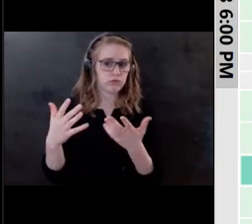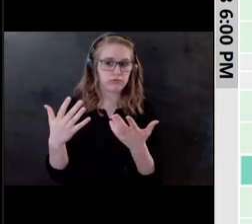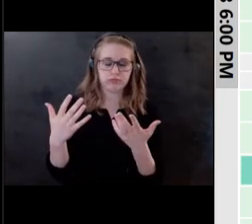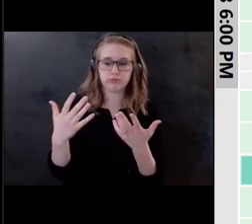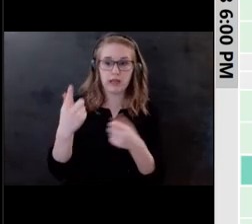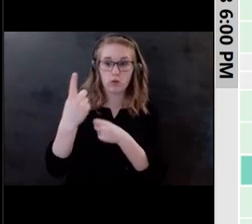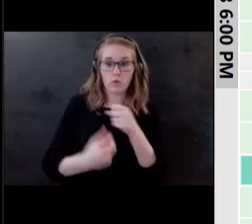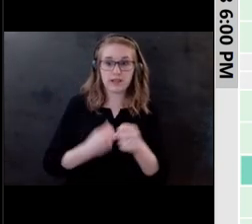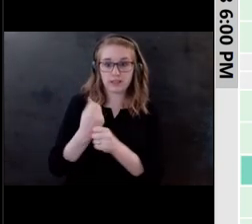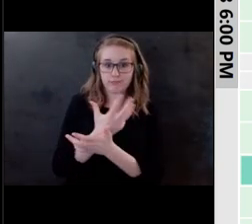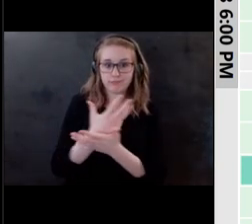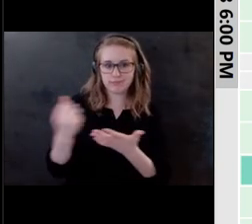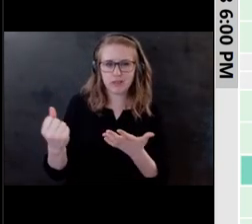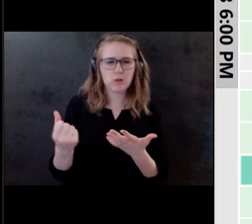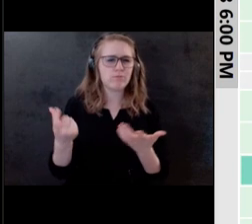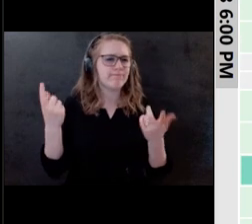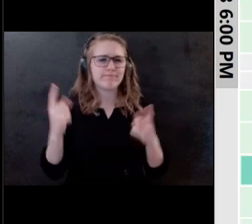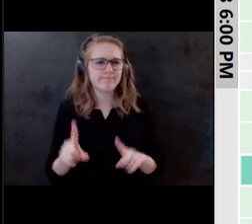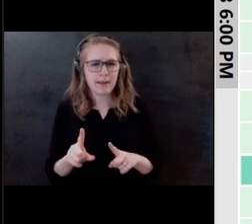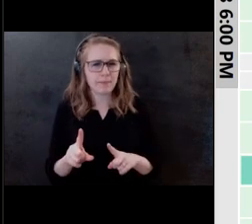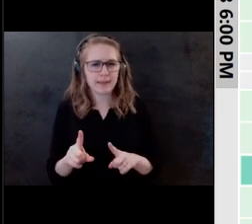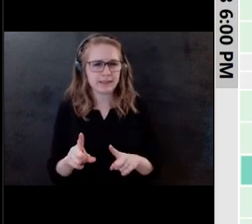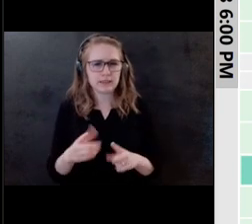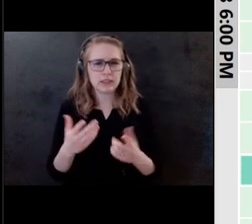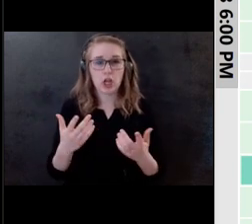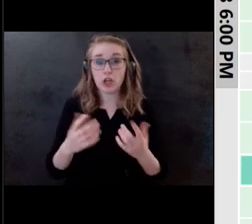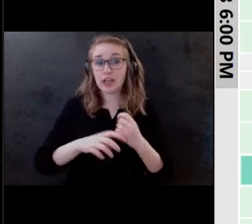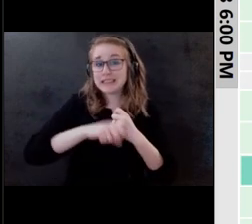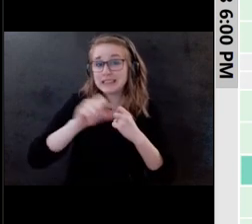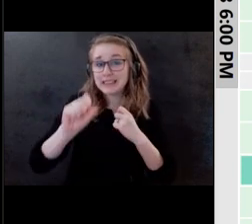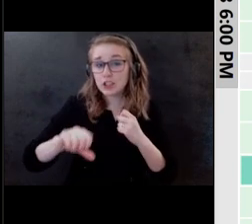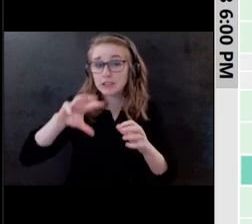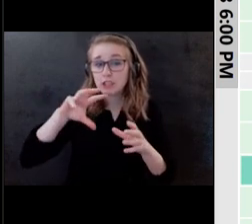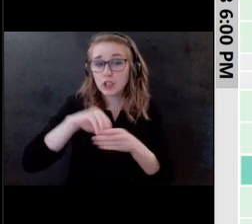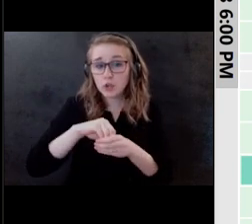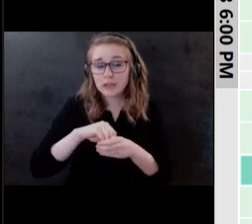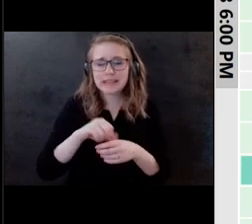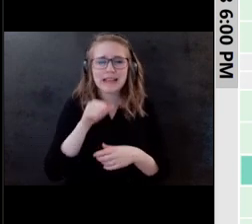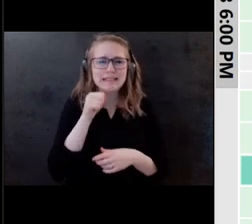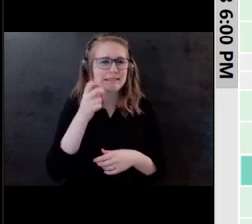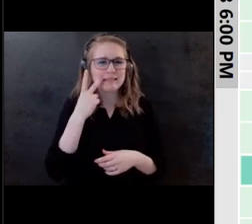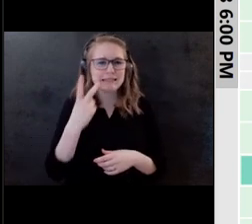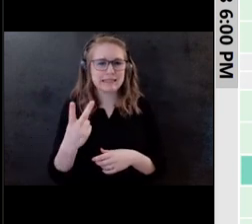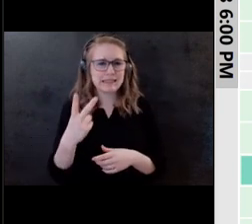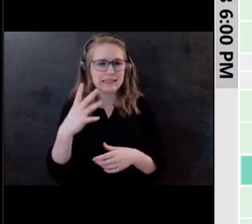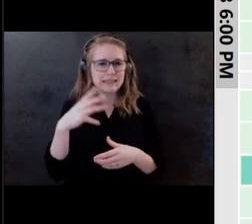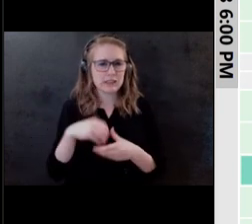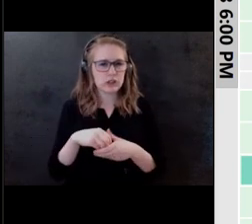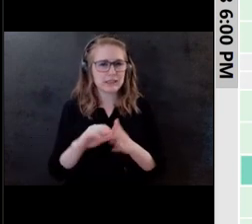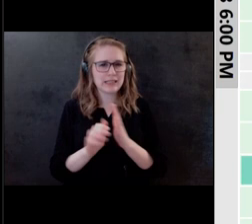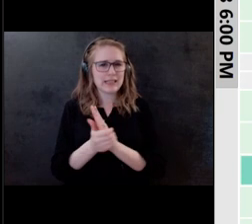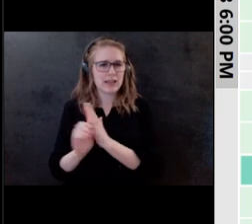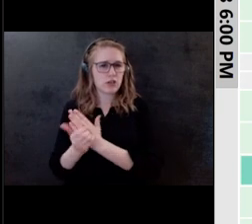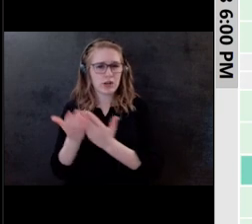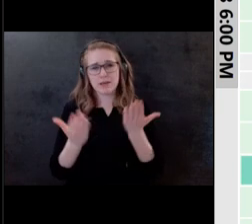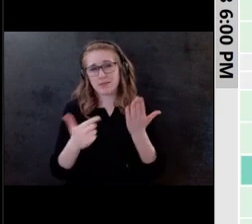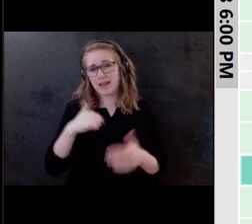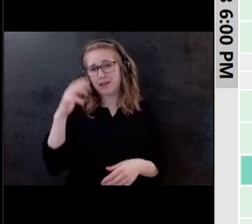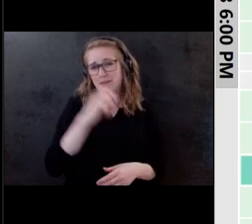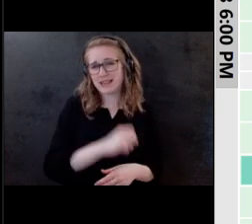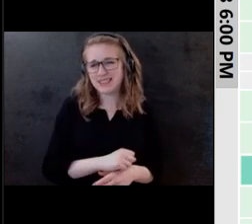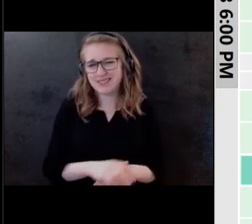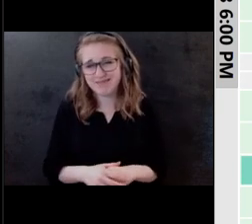their protection and our protection moving forward? Are there extensions built in? I didn't see that within what the attachments, or maybe, like I said, there was a lot,